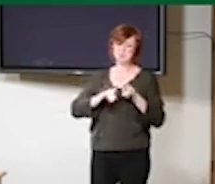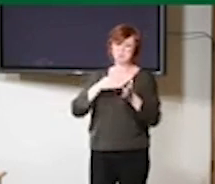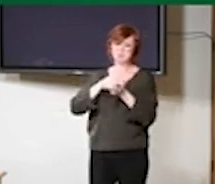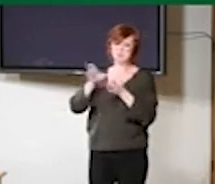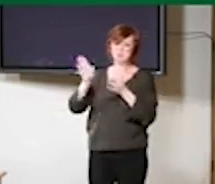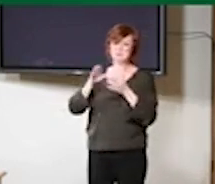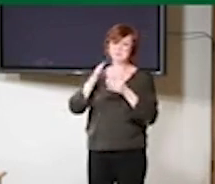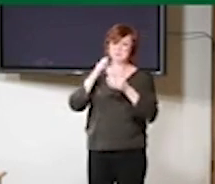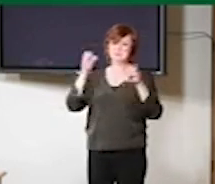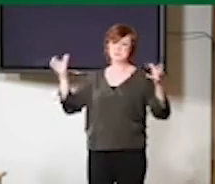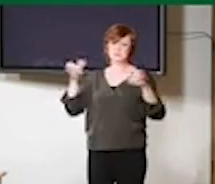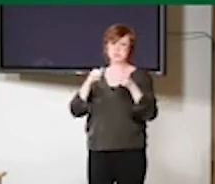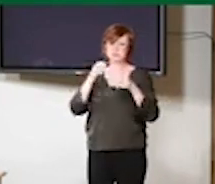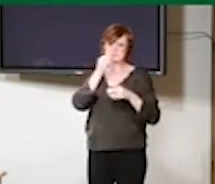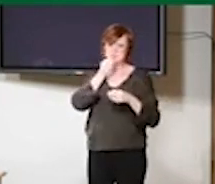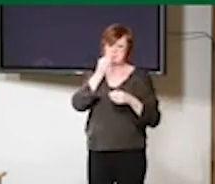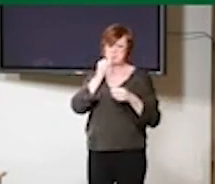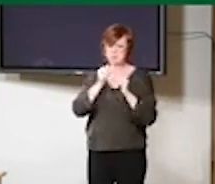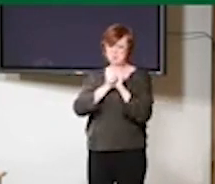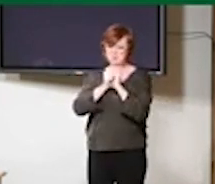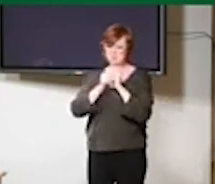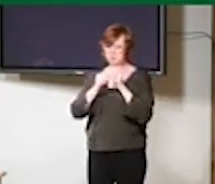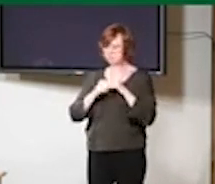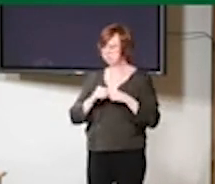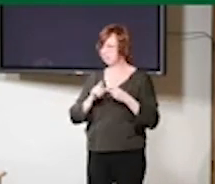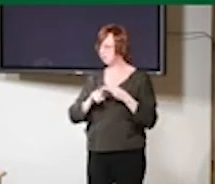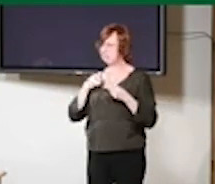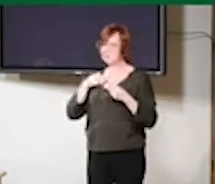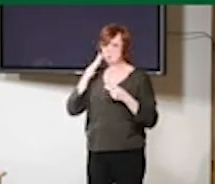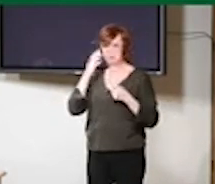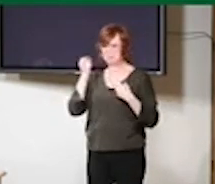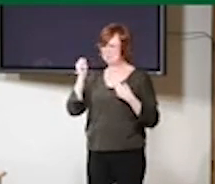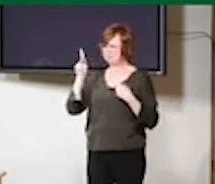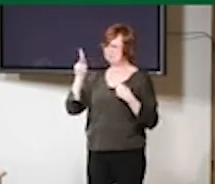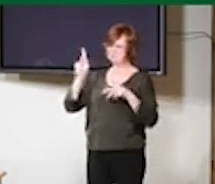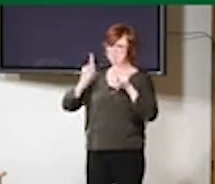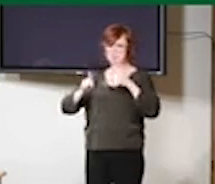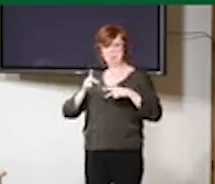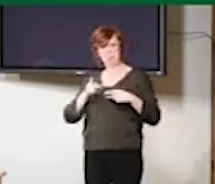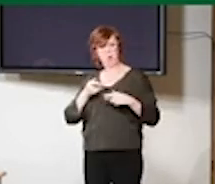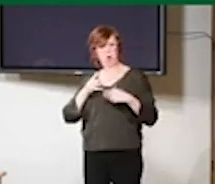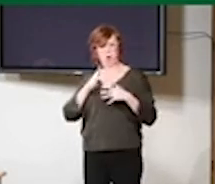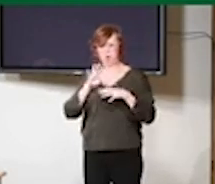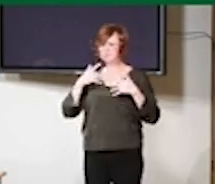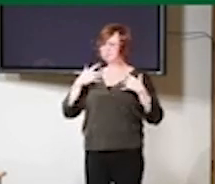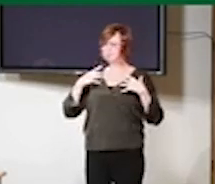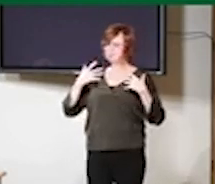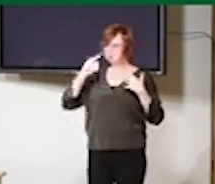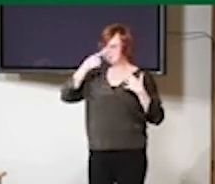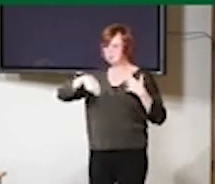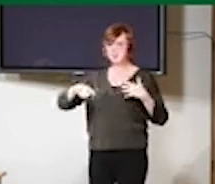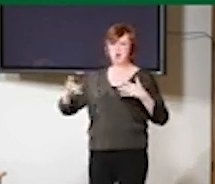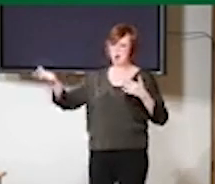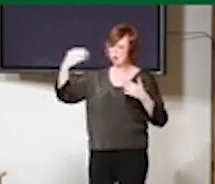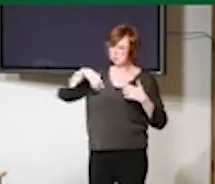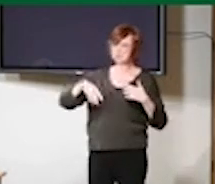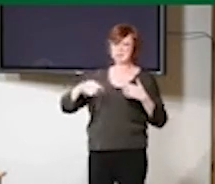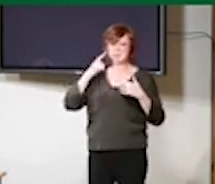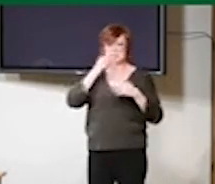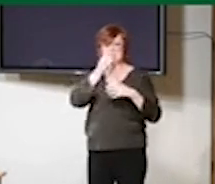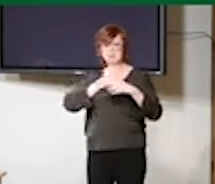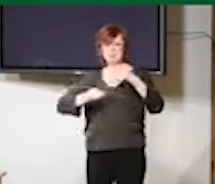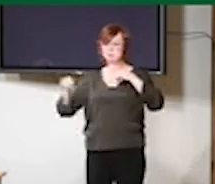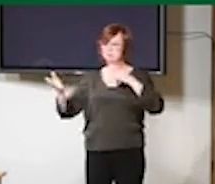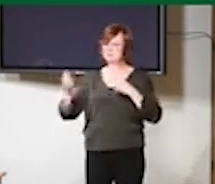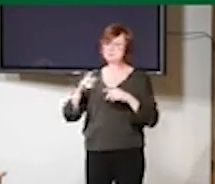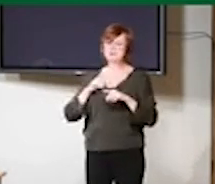critical in order to flatten the curve. And while we will see cases and unfortunately hospitalizations and deaths, we want to